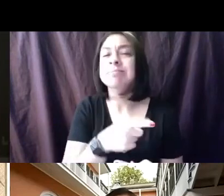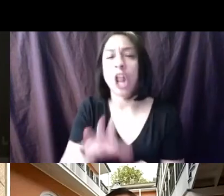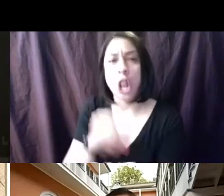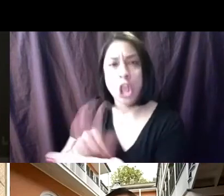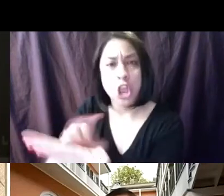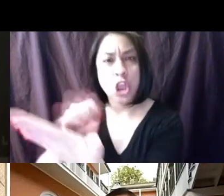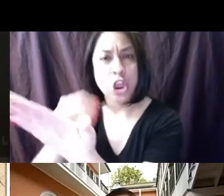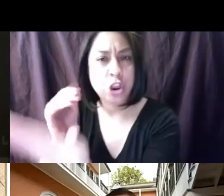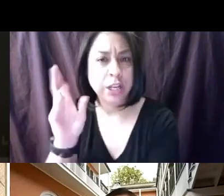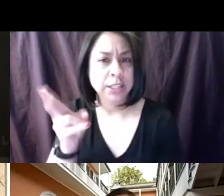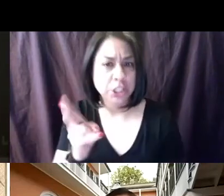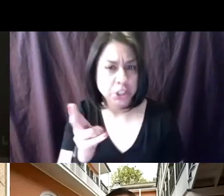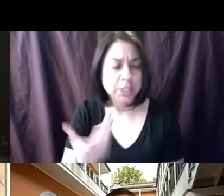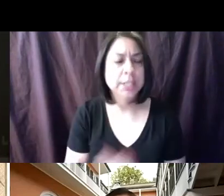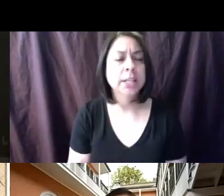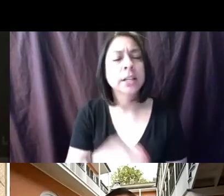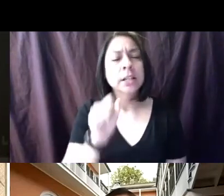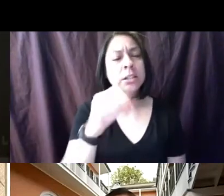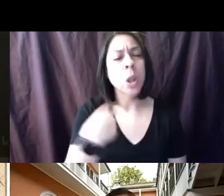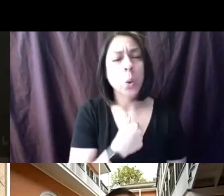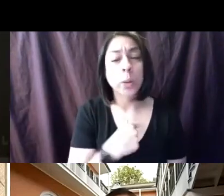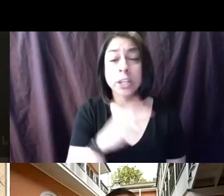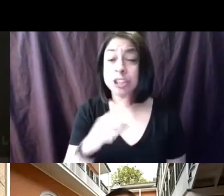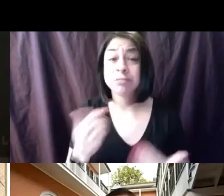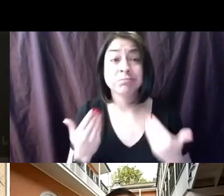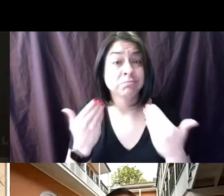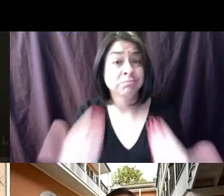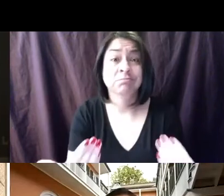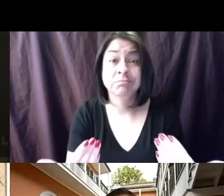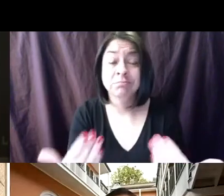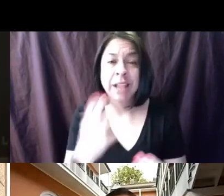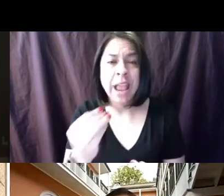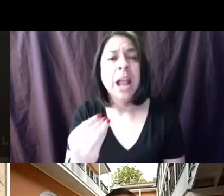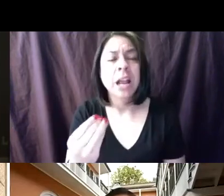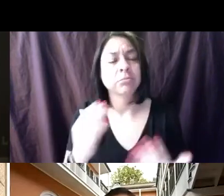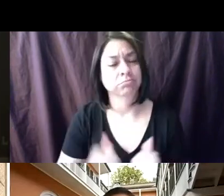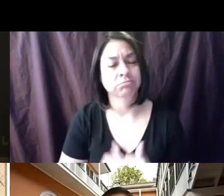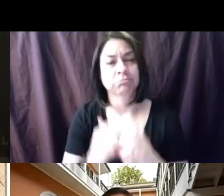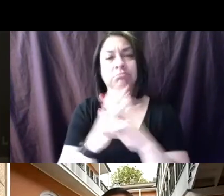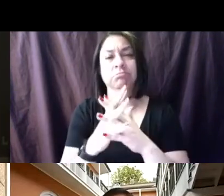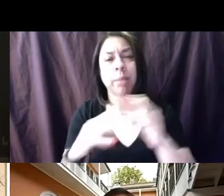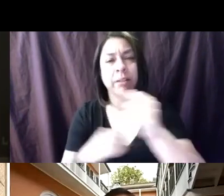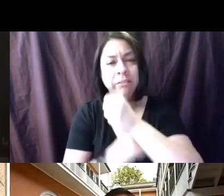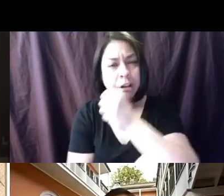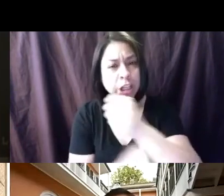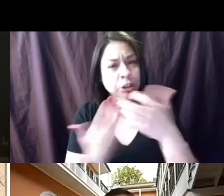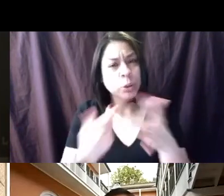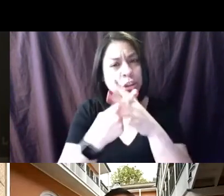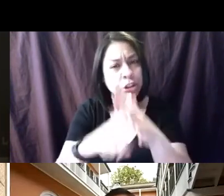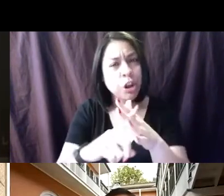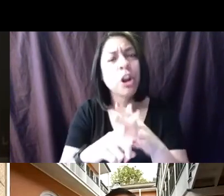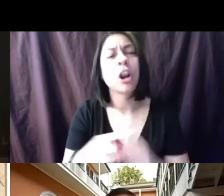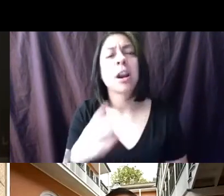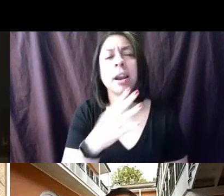And that's what we put our foot forward on. We got the foundation started, and I just